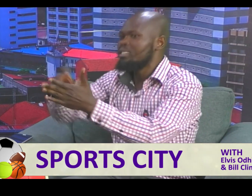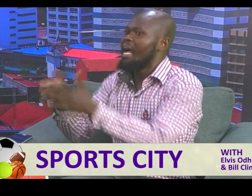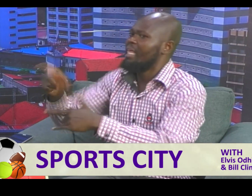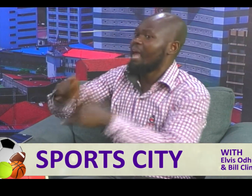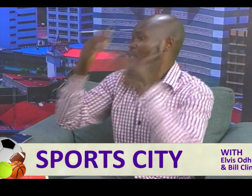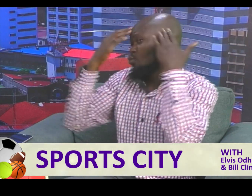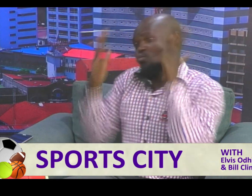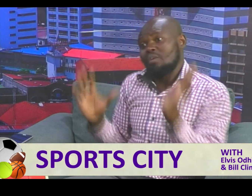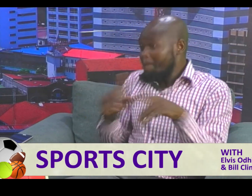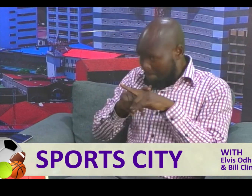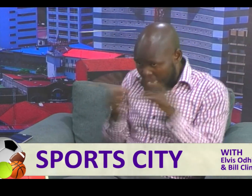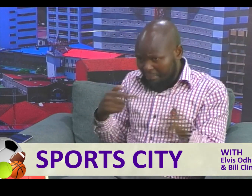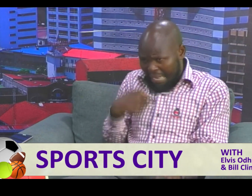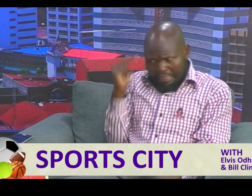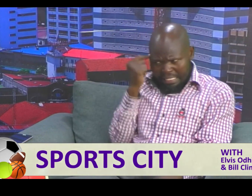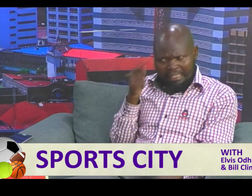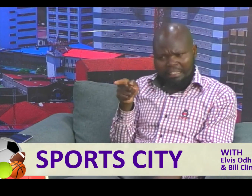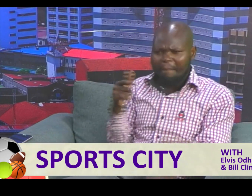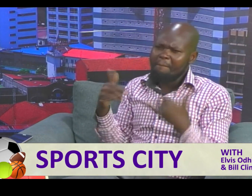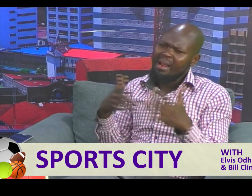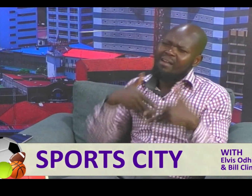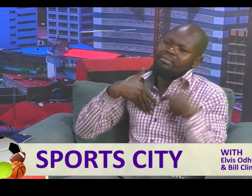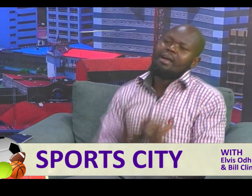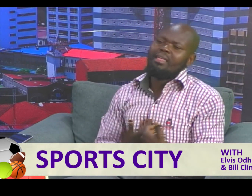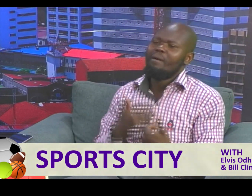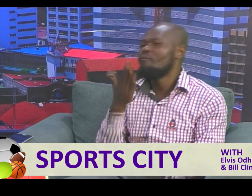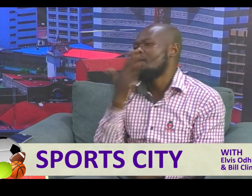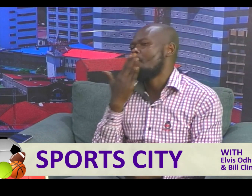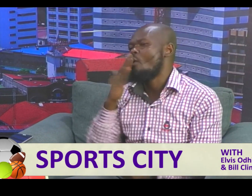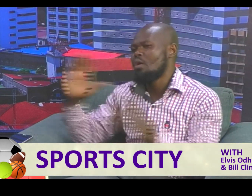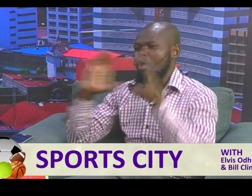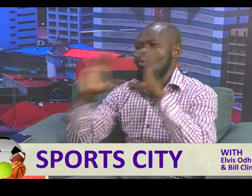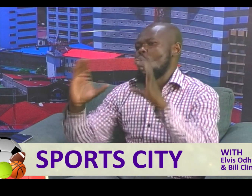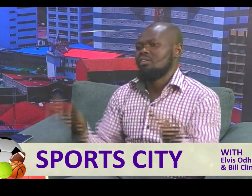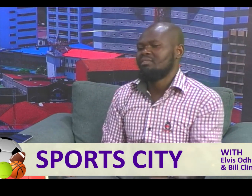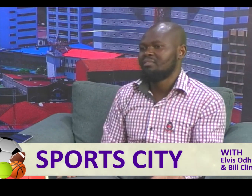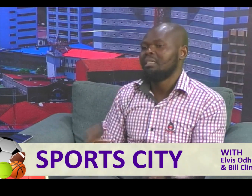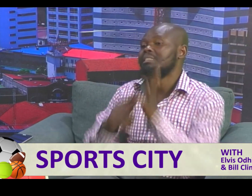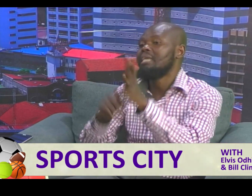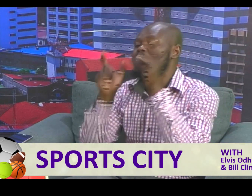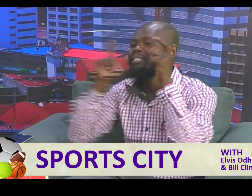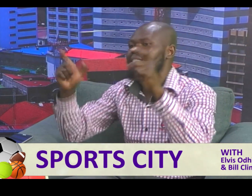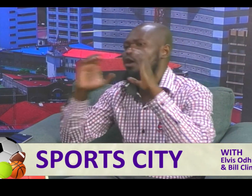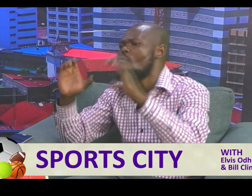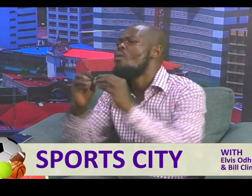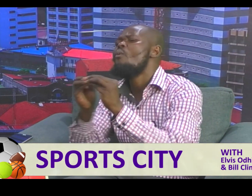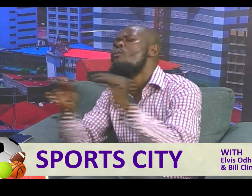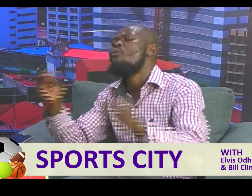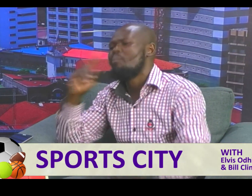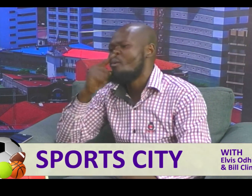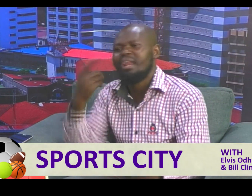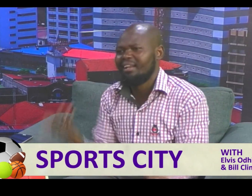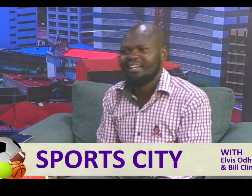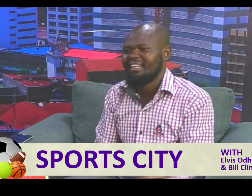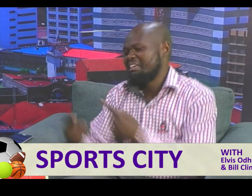should discuss on what they have to do in their team to change. Because for me, I feel that the players are tired. The coach is also